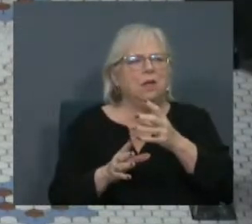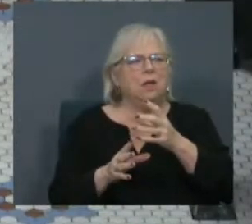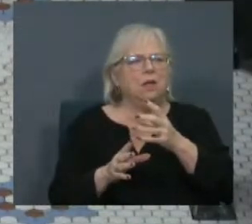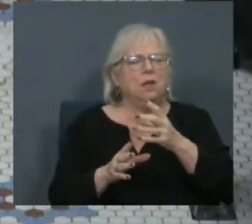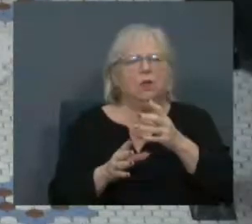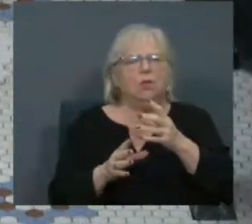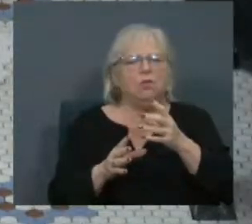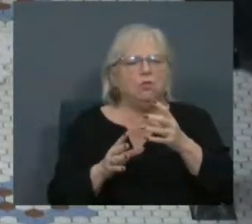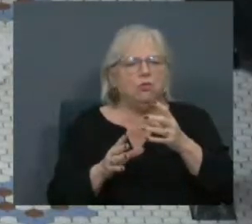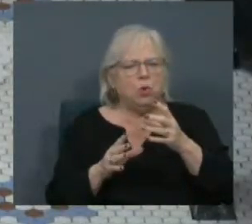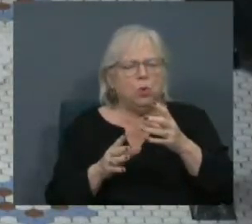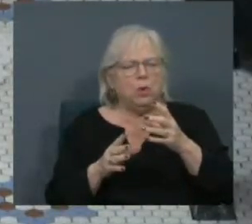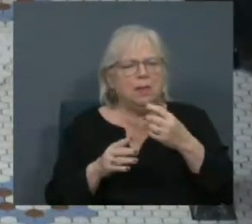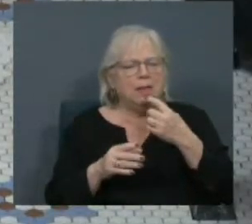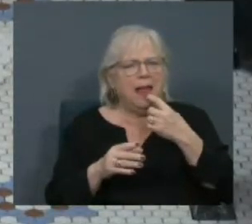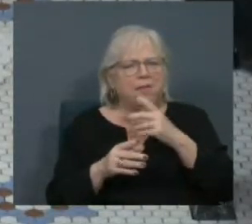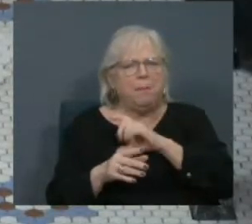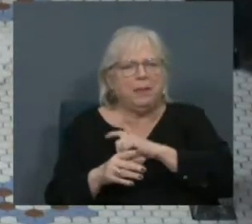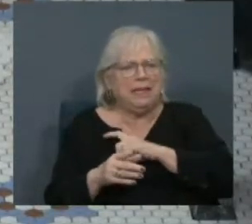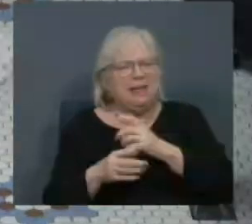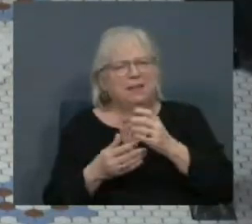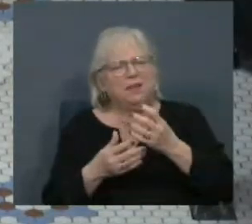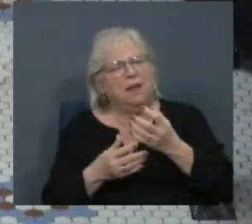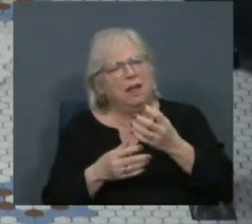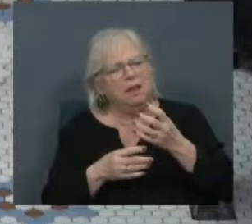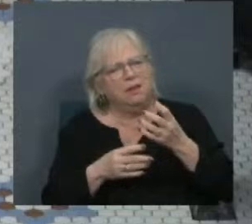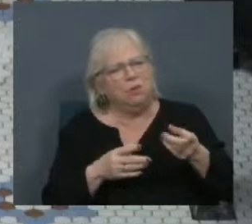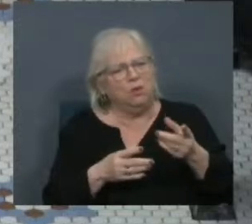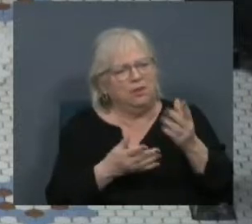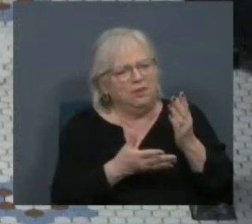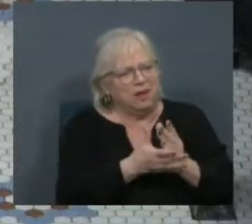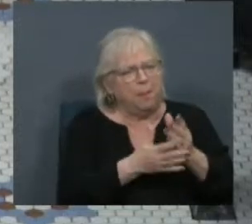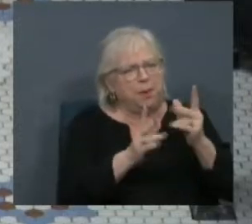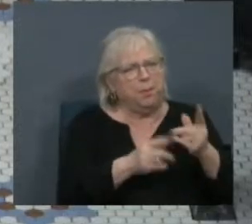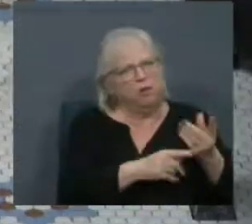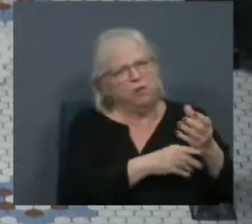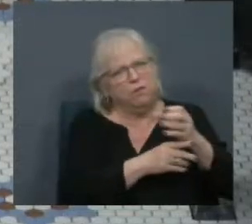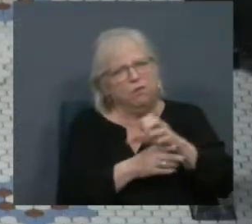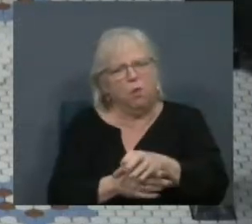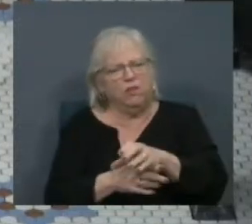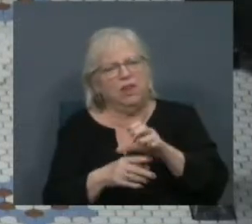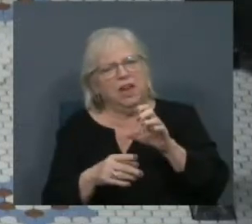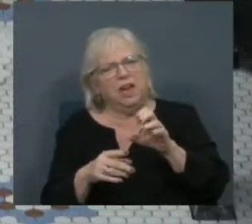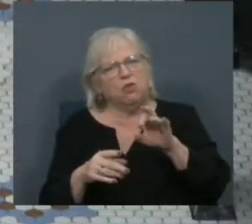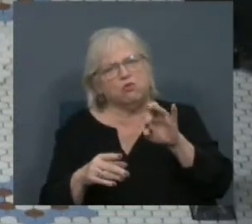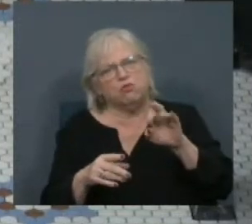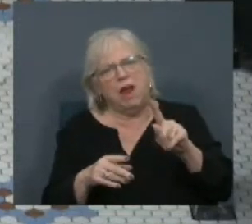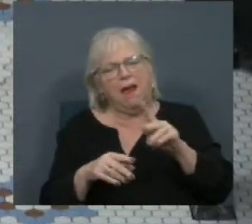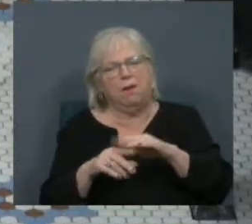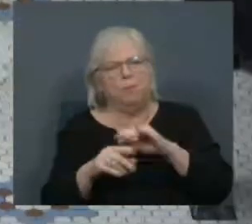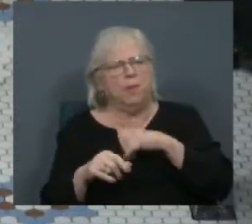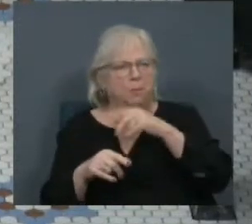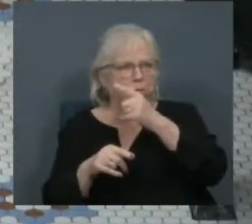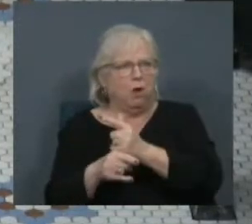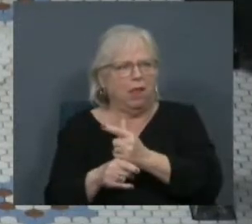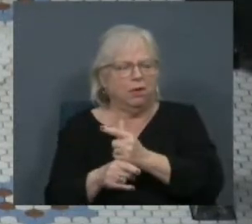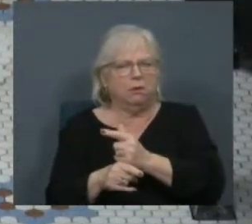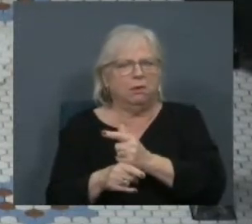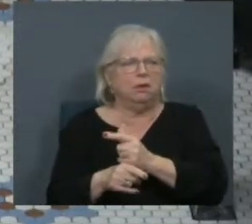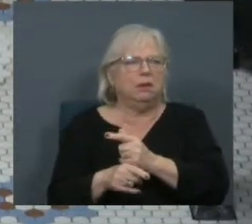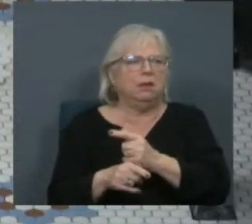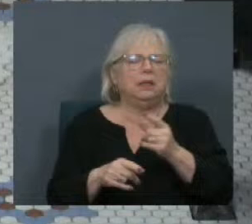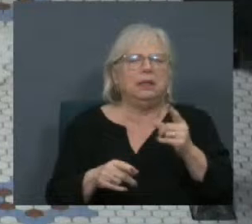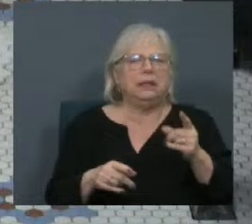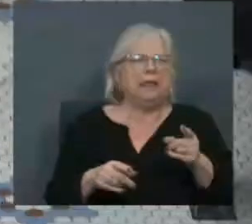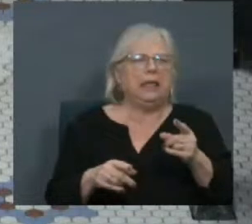my brother. He had been clean and sober for 10 years, had 2 jobs, was not sober off of alcohol,